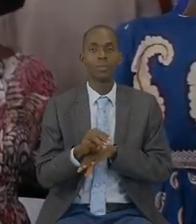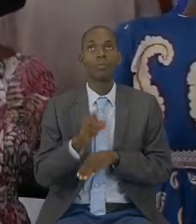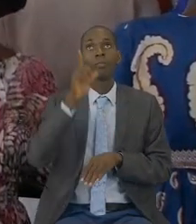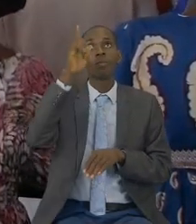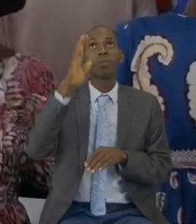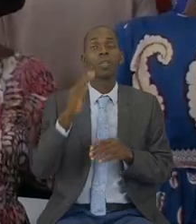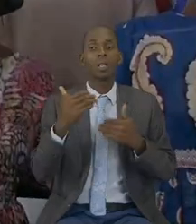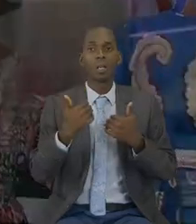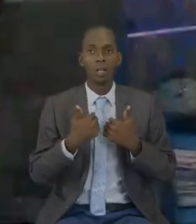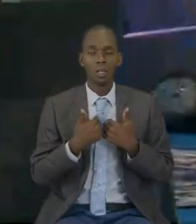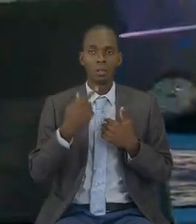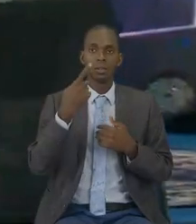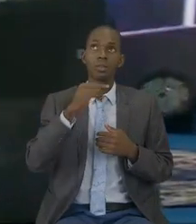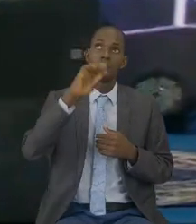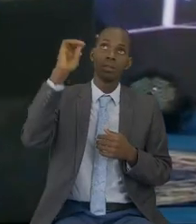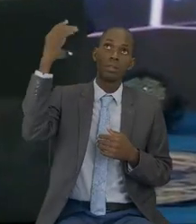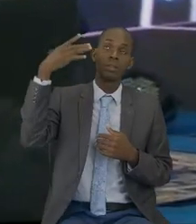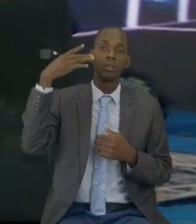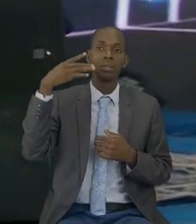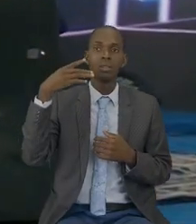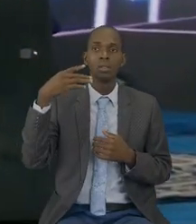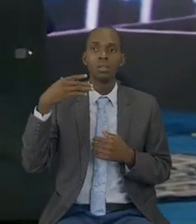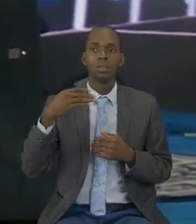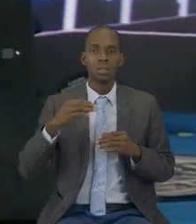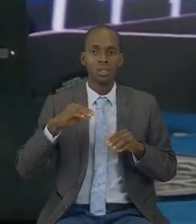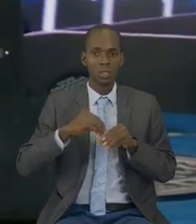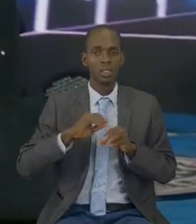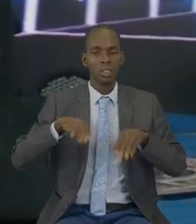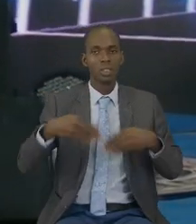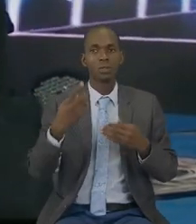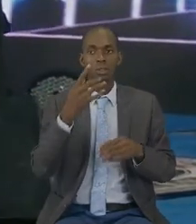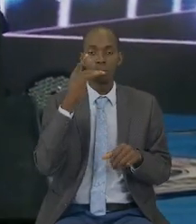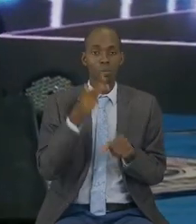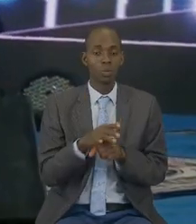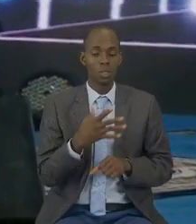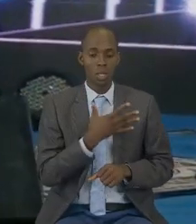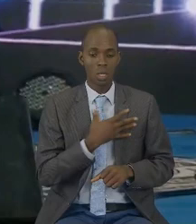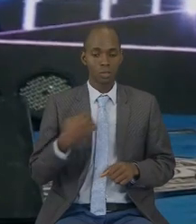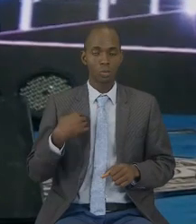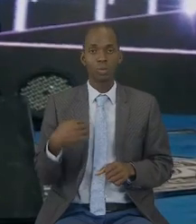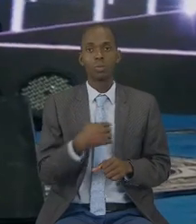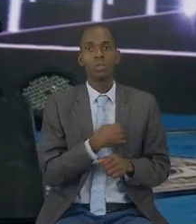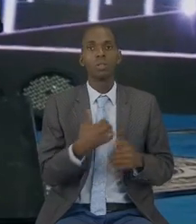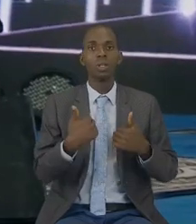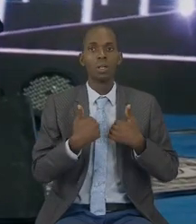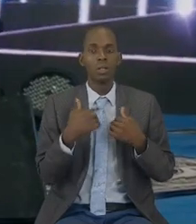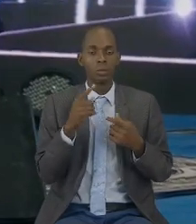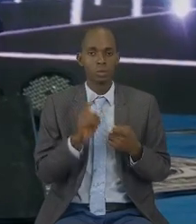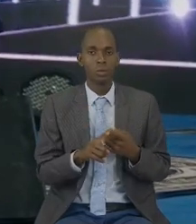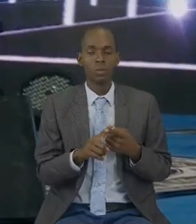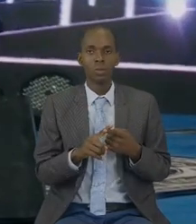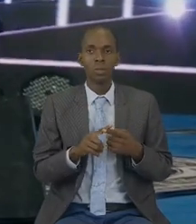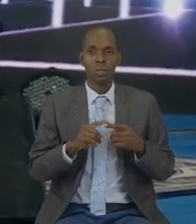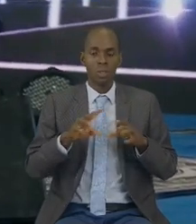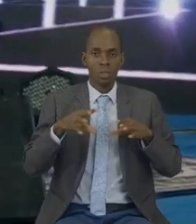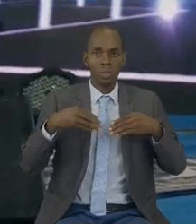has the grace, is giving the promise, and we have to key in into